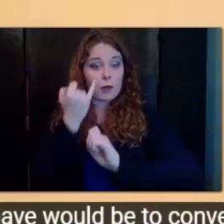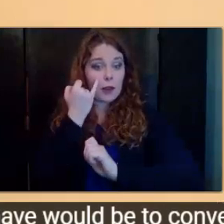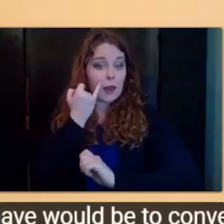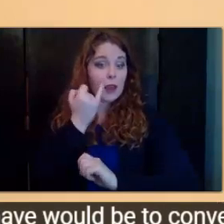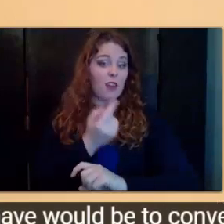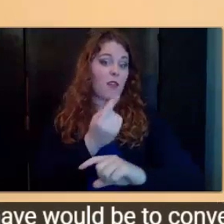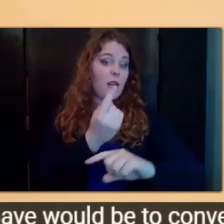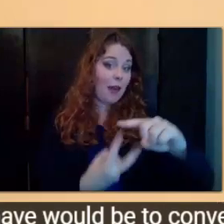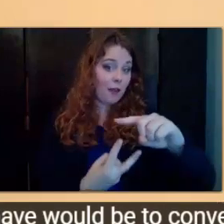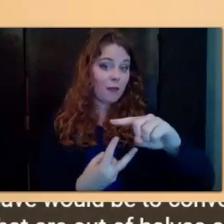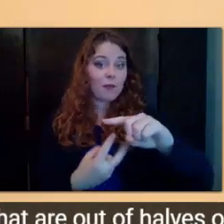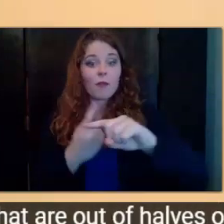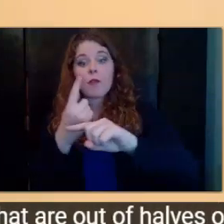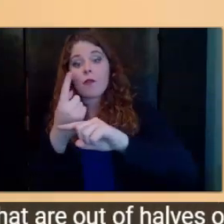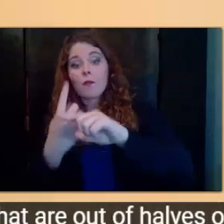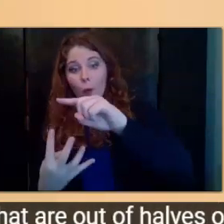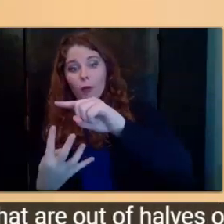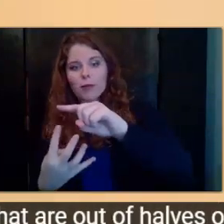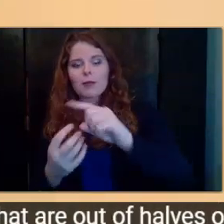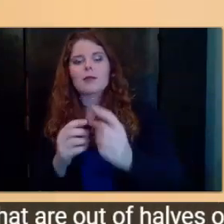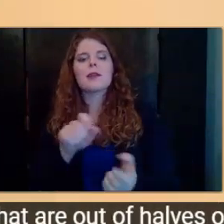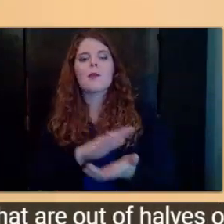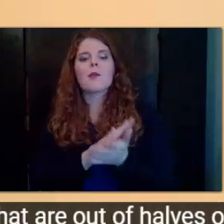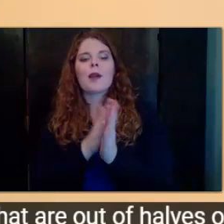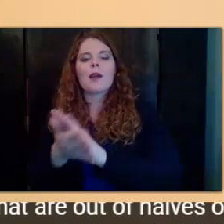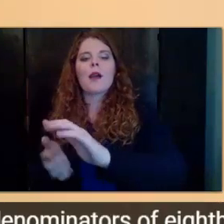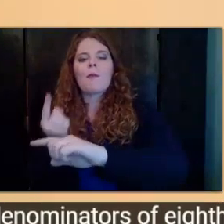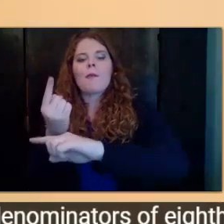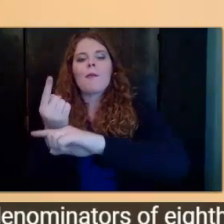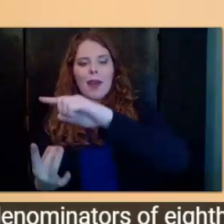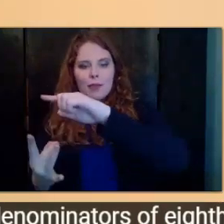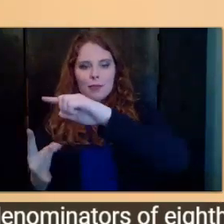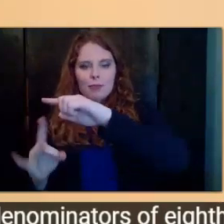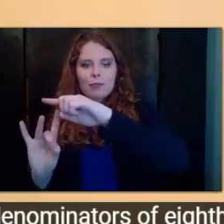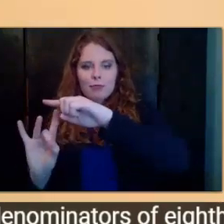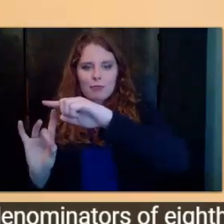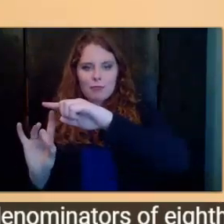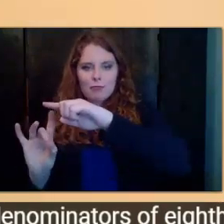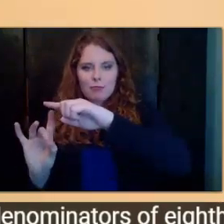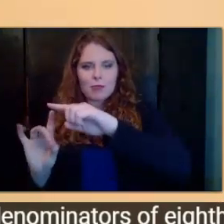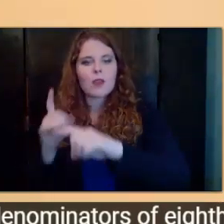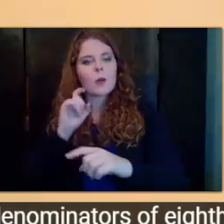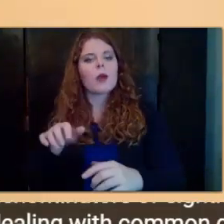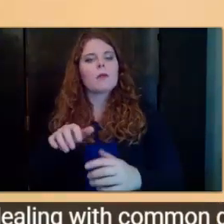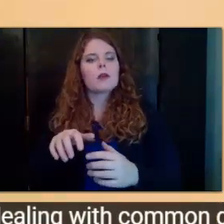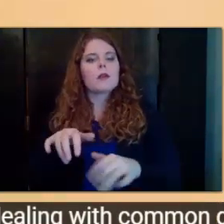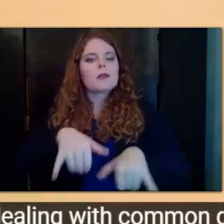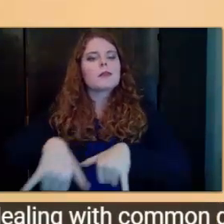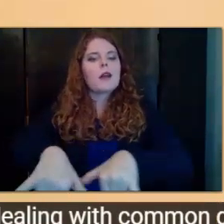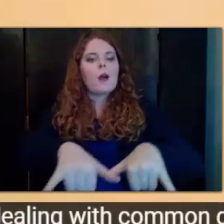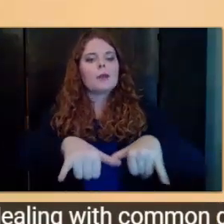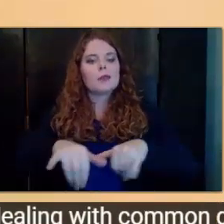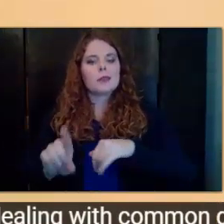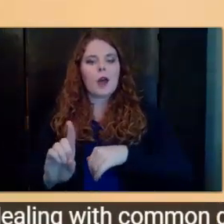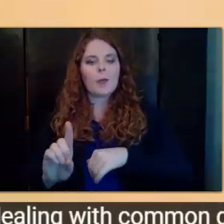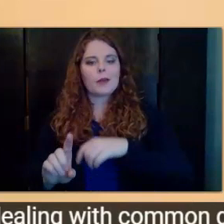halves or fourths into denominators of eighths. That way we're dealing with common denominators across all